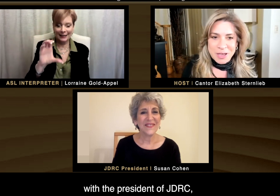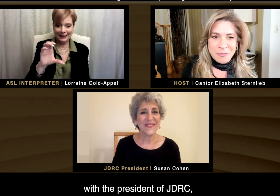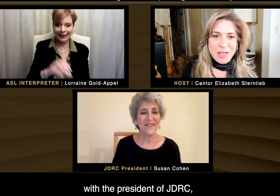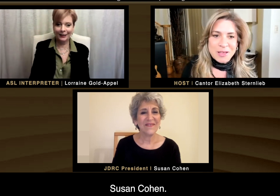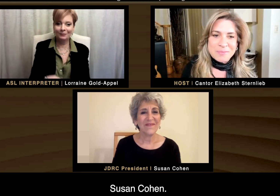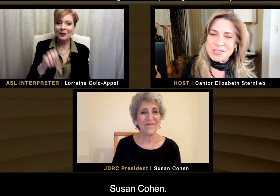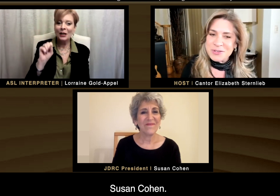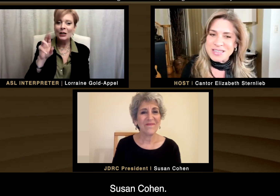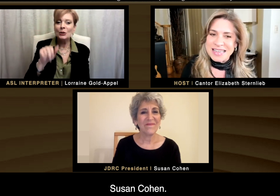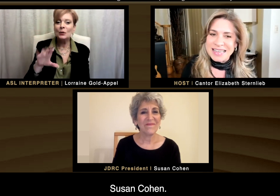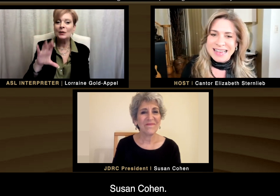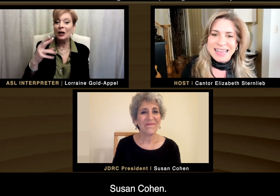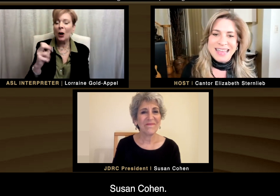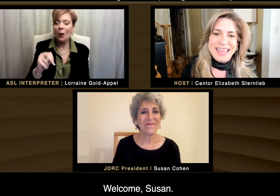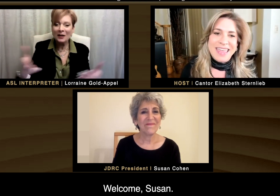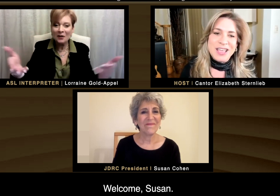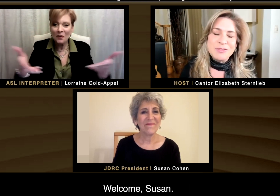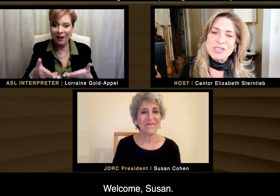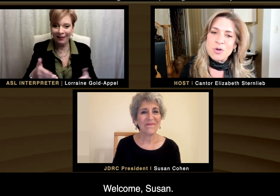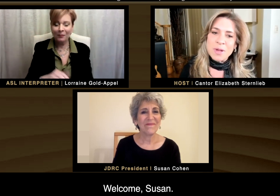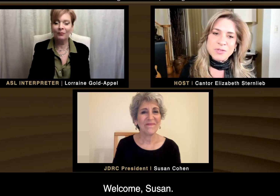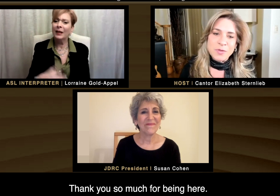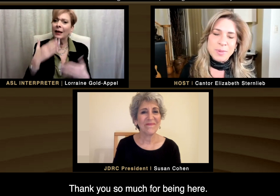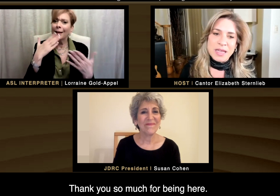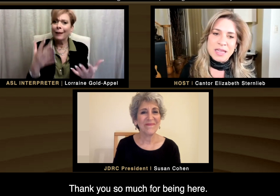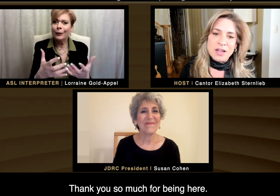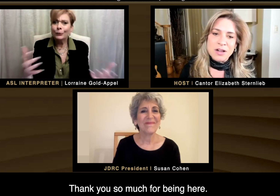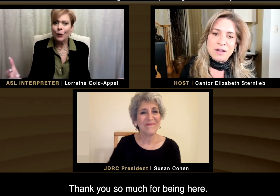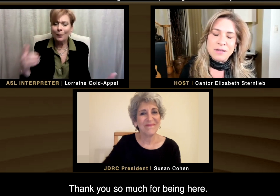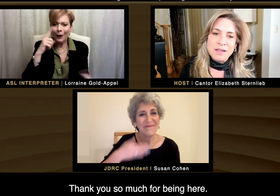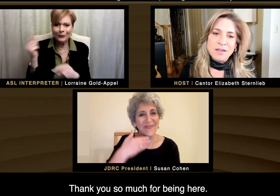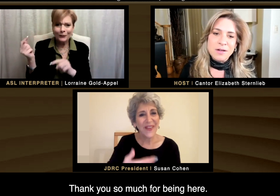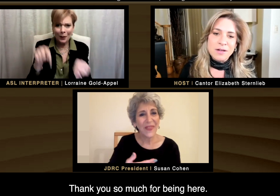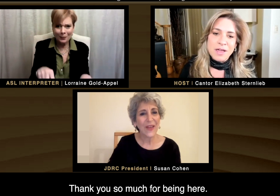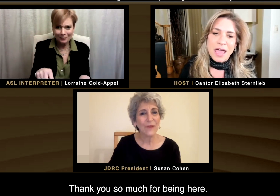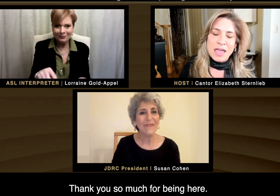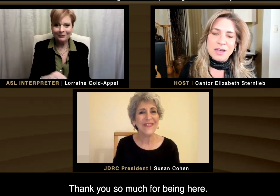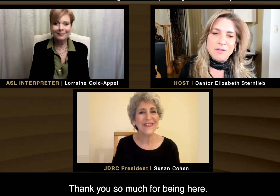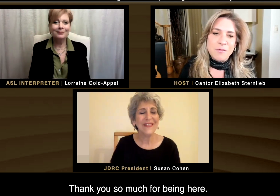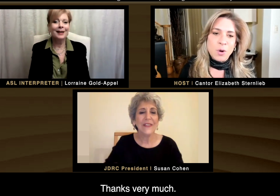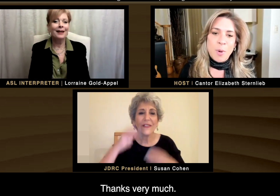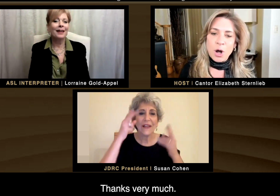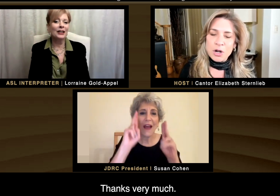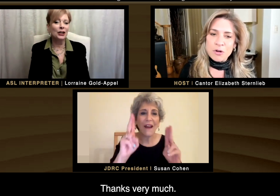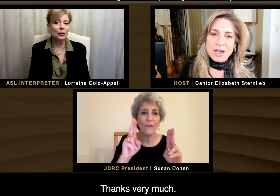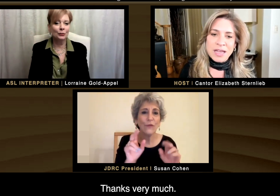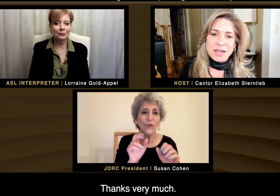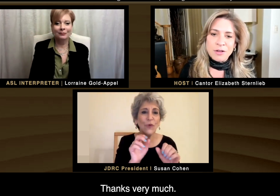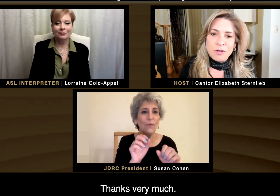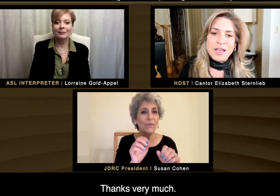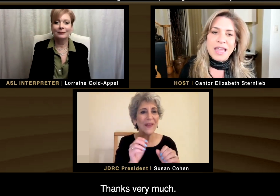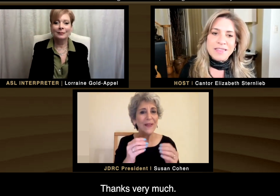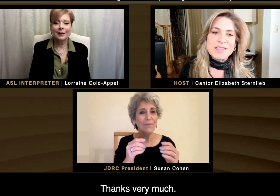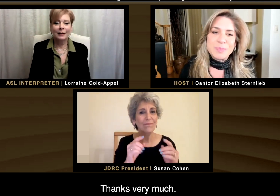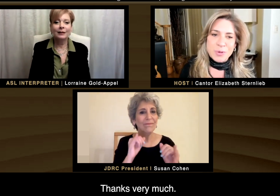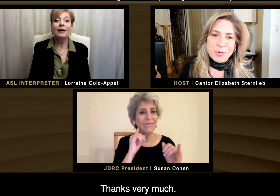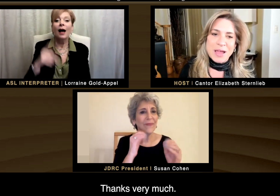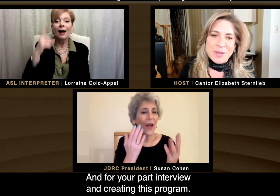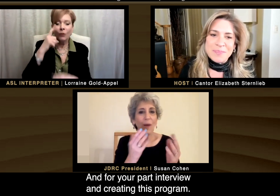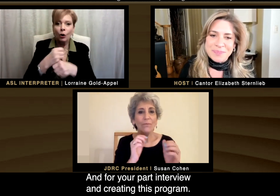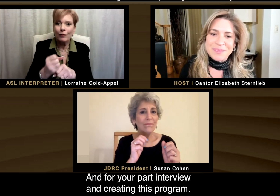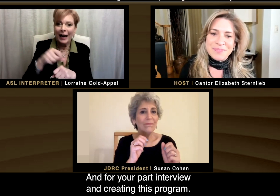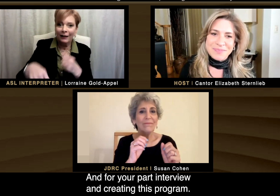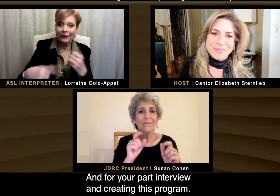Susan Cohen. Welcome, Susan. Thank you so much for being here and for partnering in creating